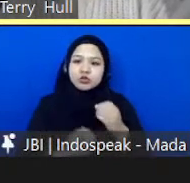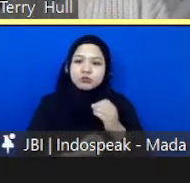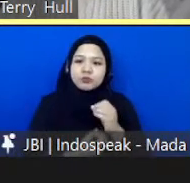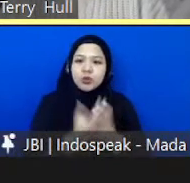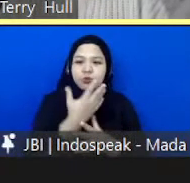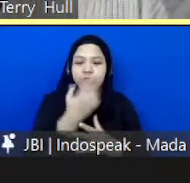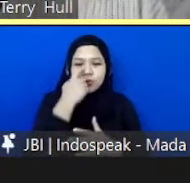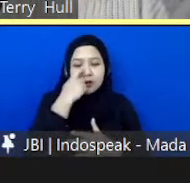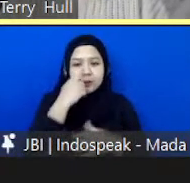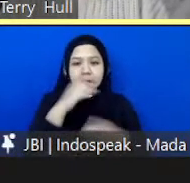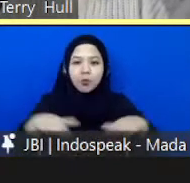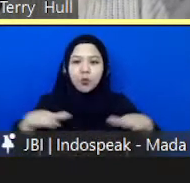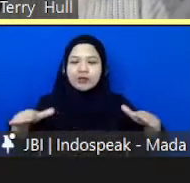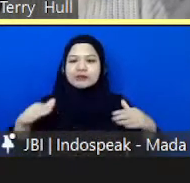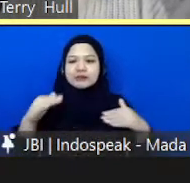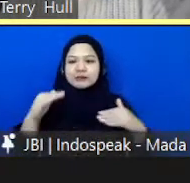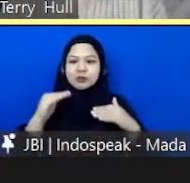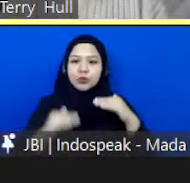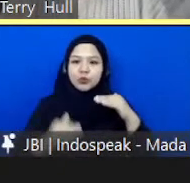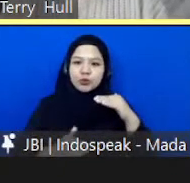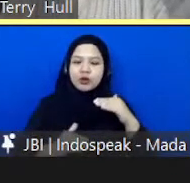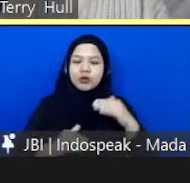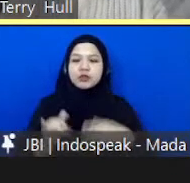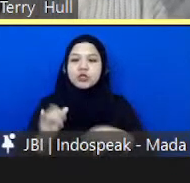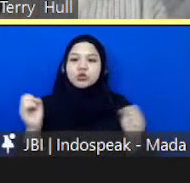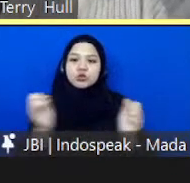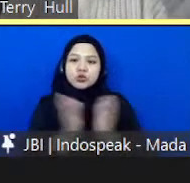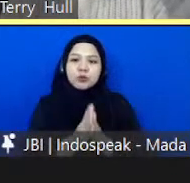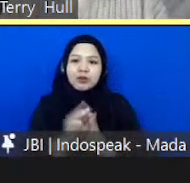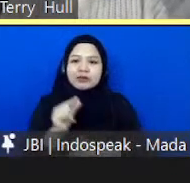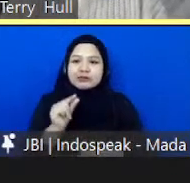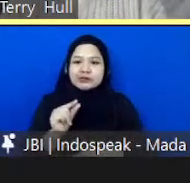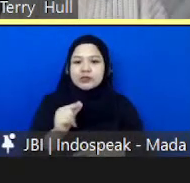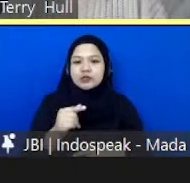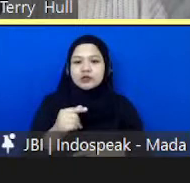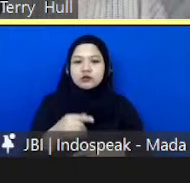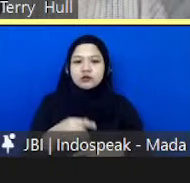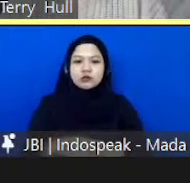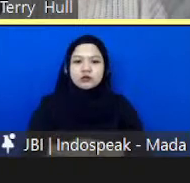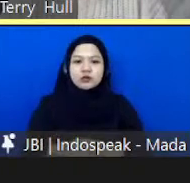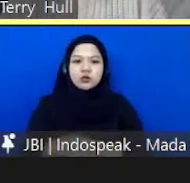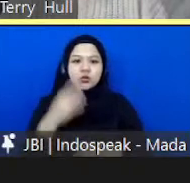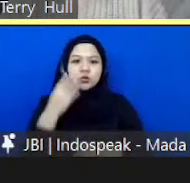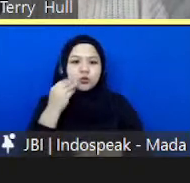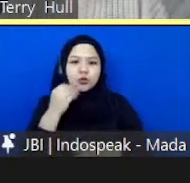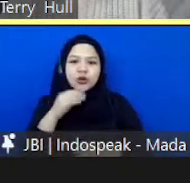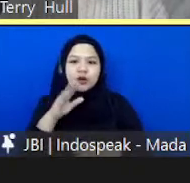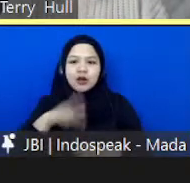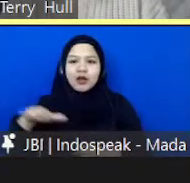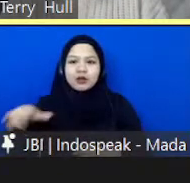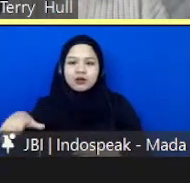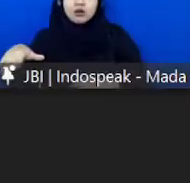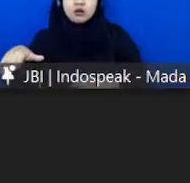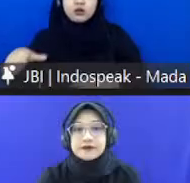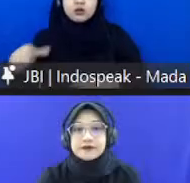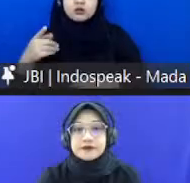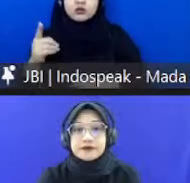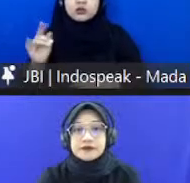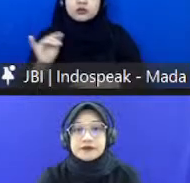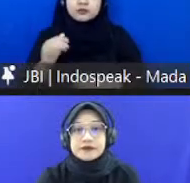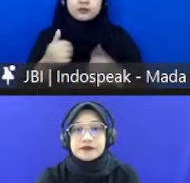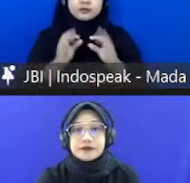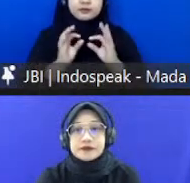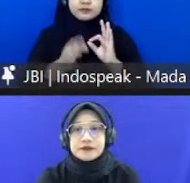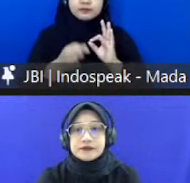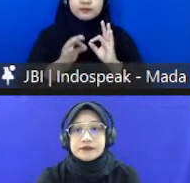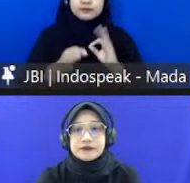also a very small number of 0 to 4-year-olds, children. It looked like children were